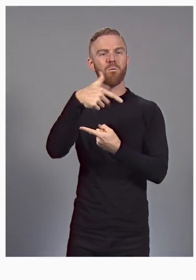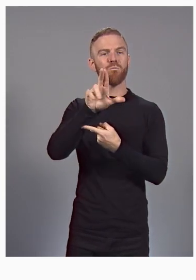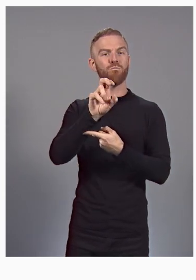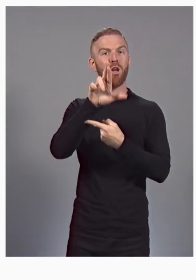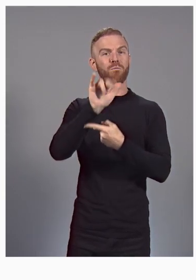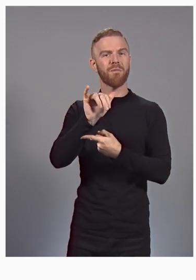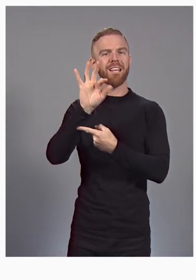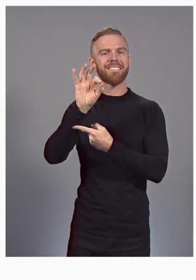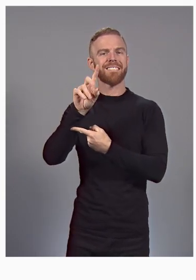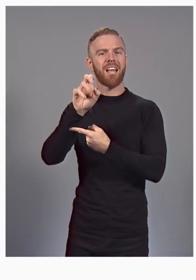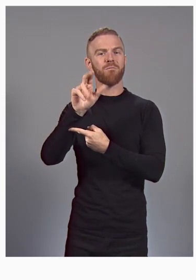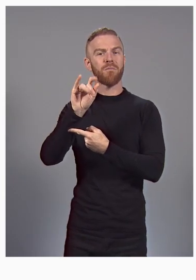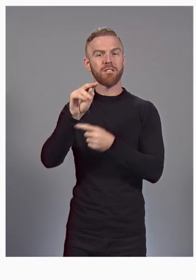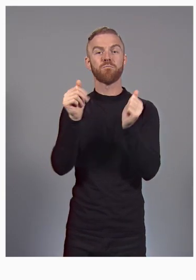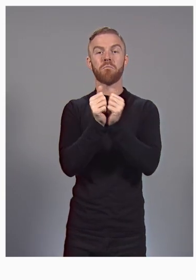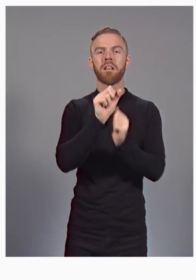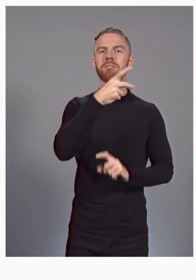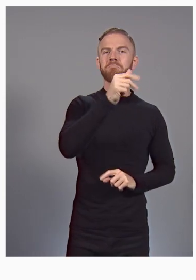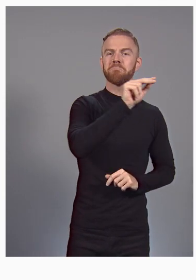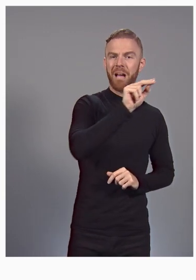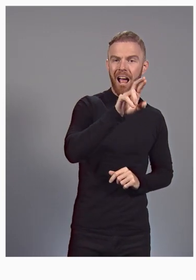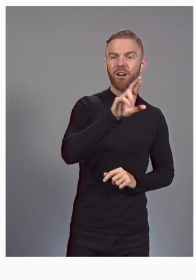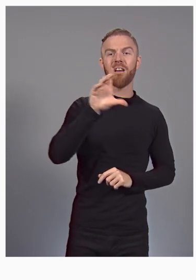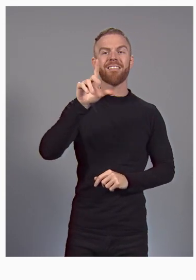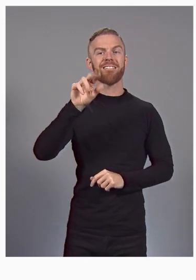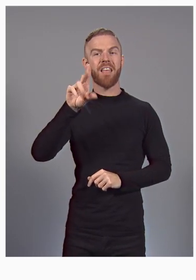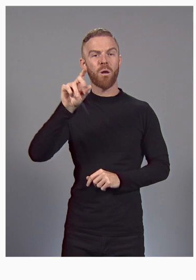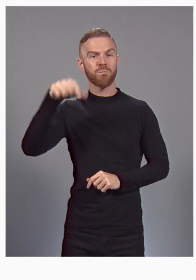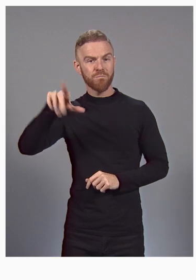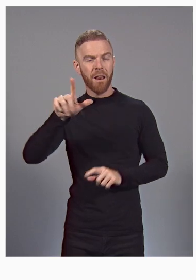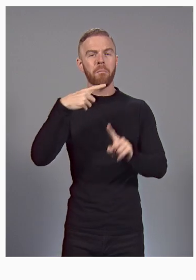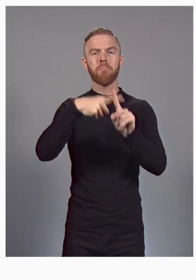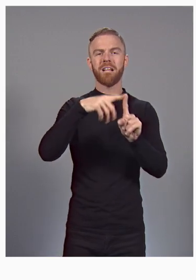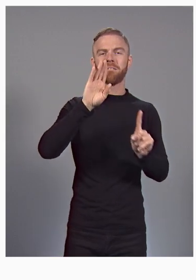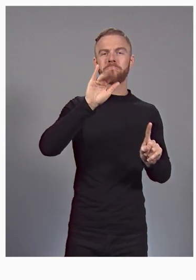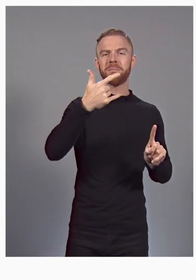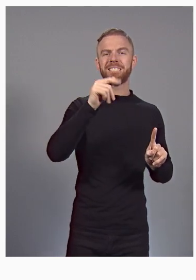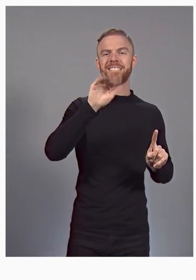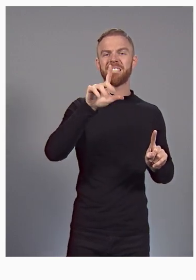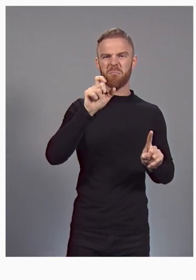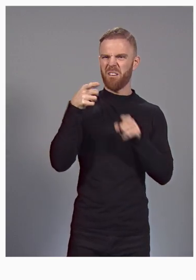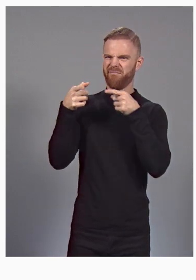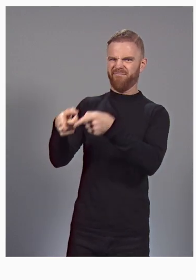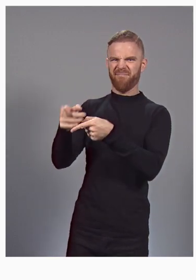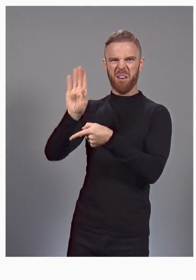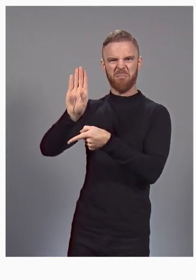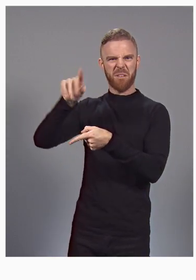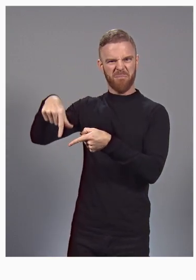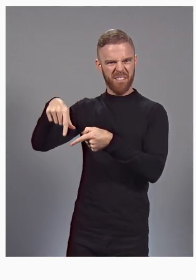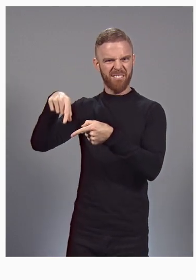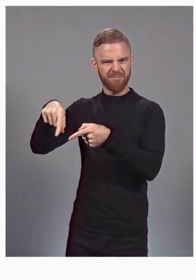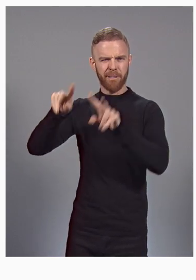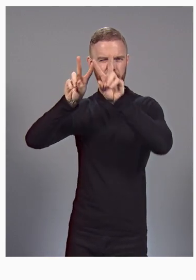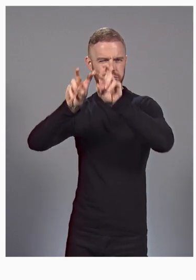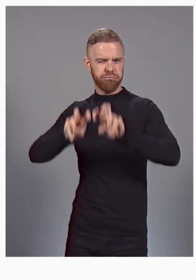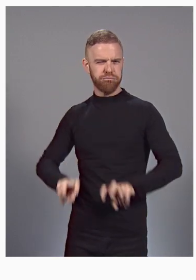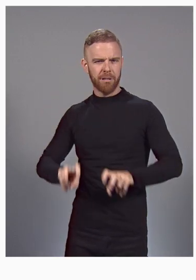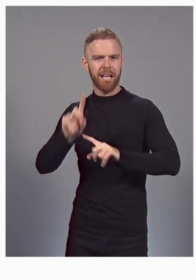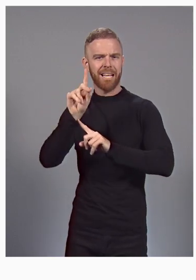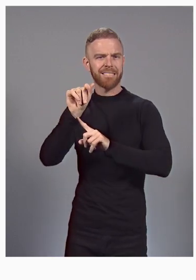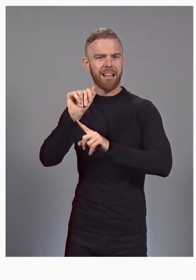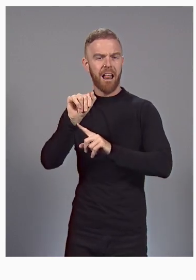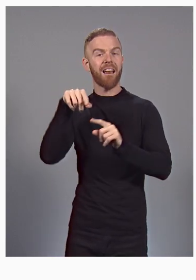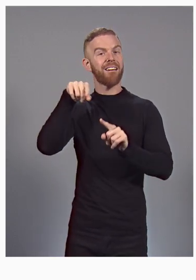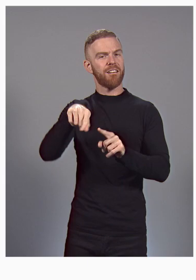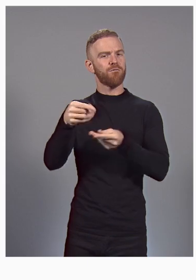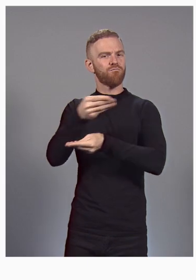Cloud SQL, and Bigtable right from the BigQuery console to analyze data in transactional databases.